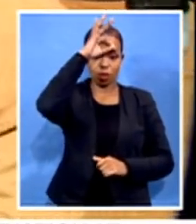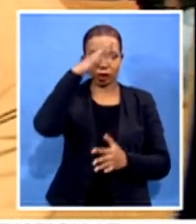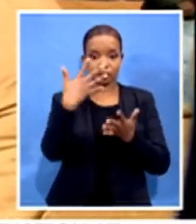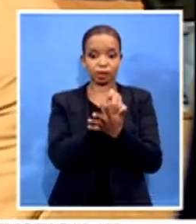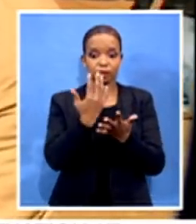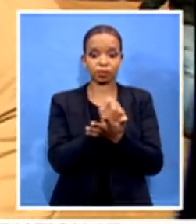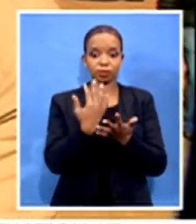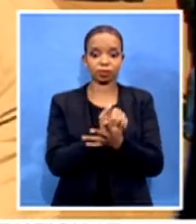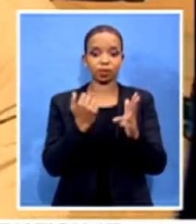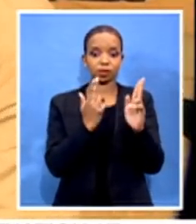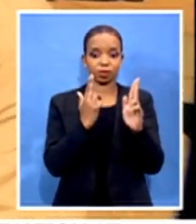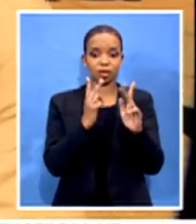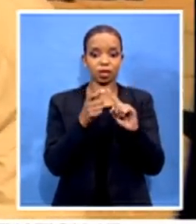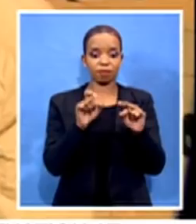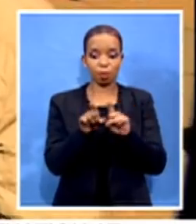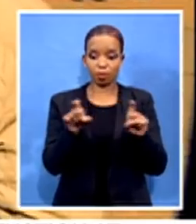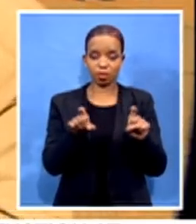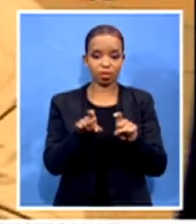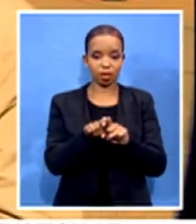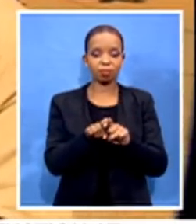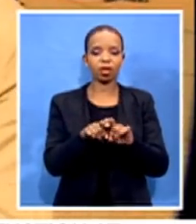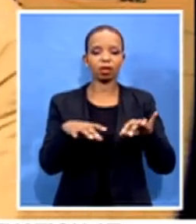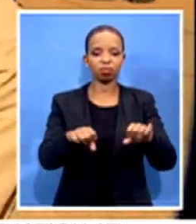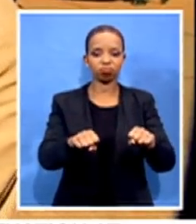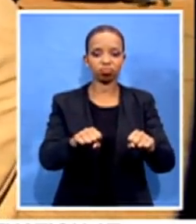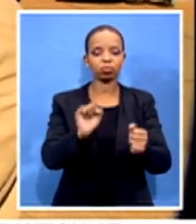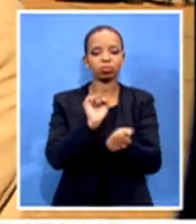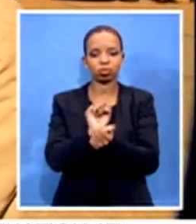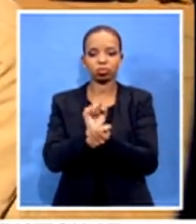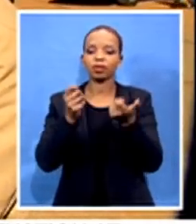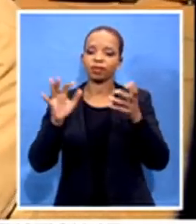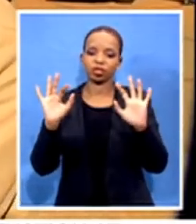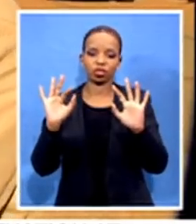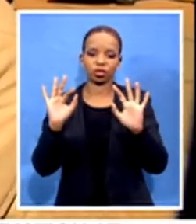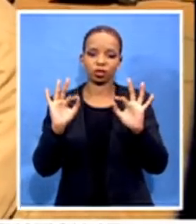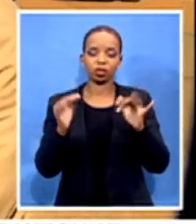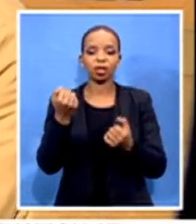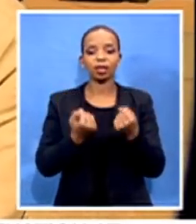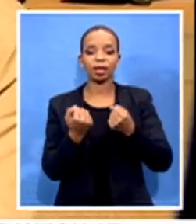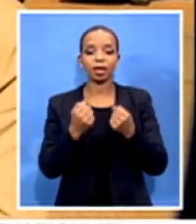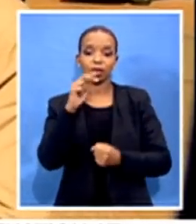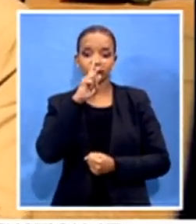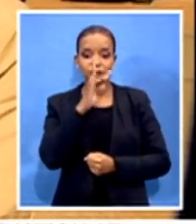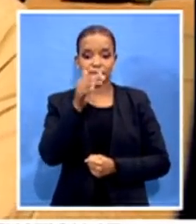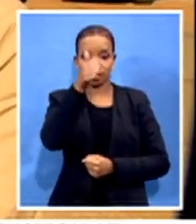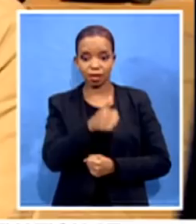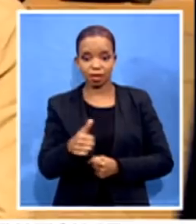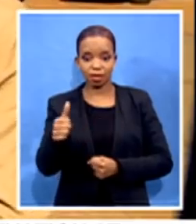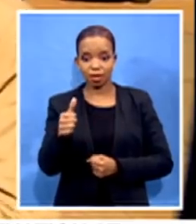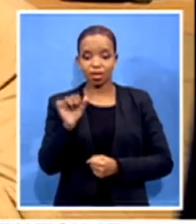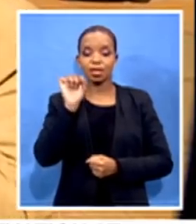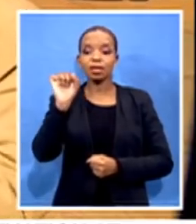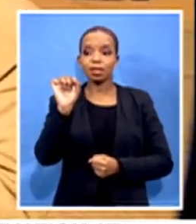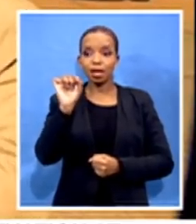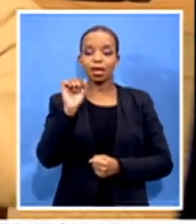them, they held them, and then they took them, they arrested them. Those cars, those buggies that you saw, were taking them to the